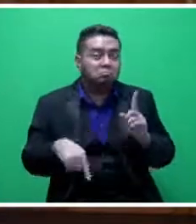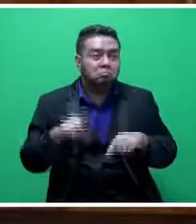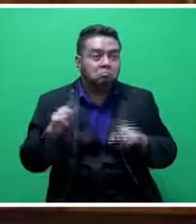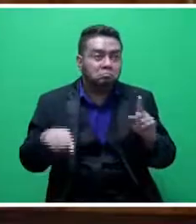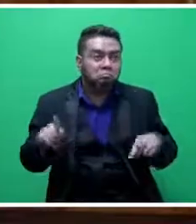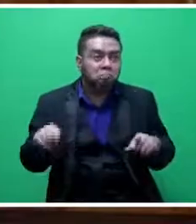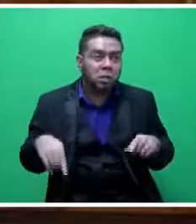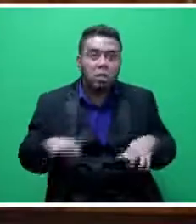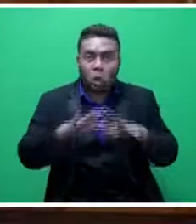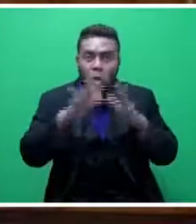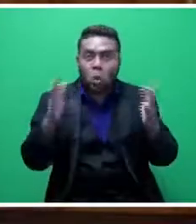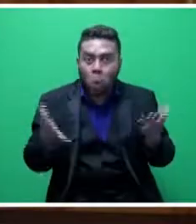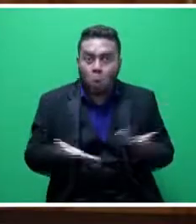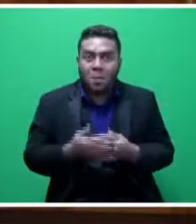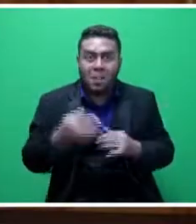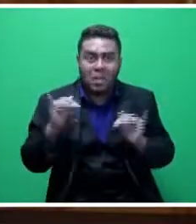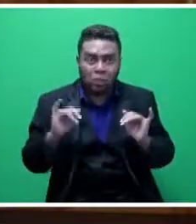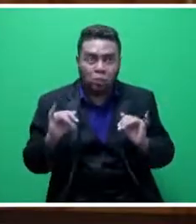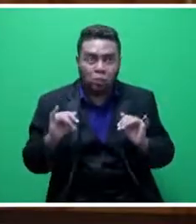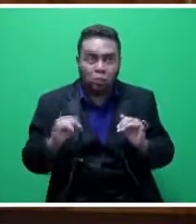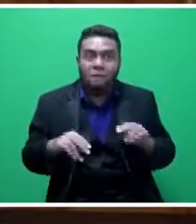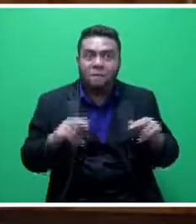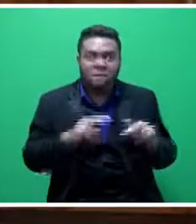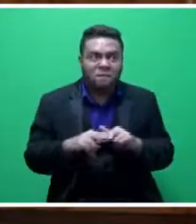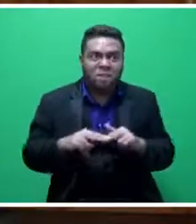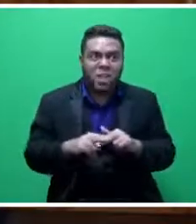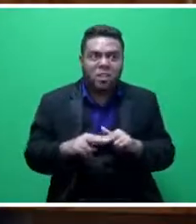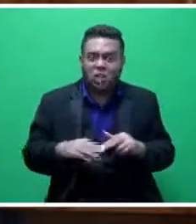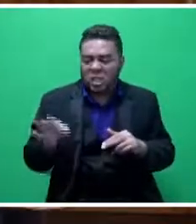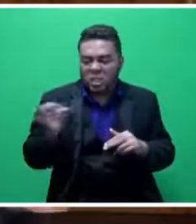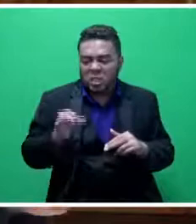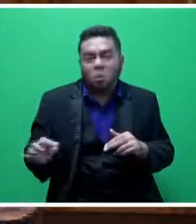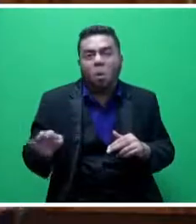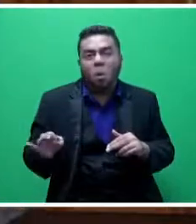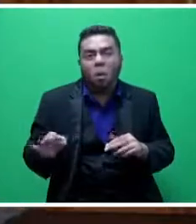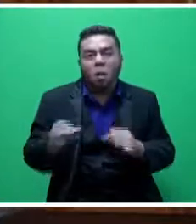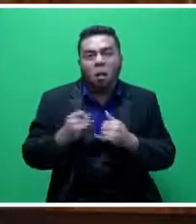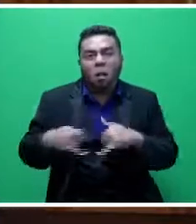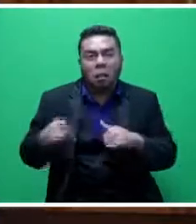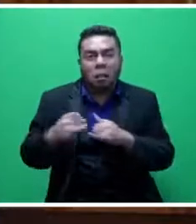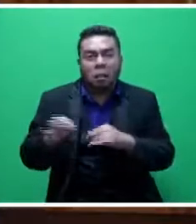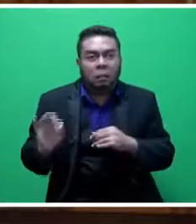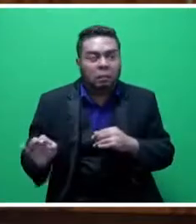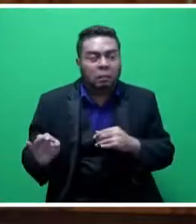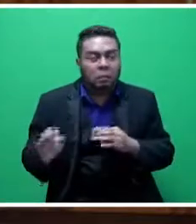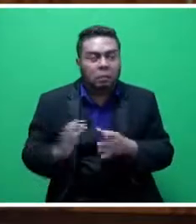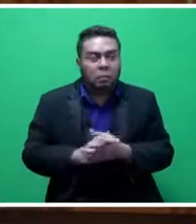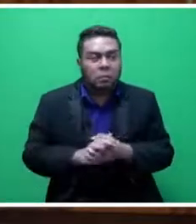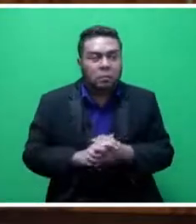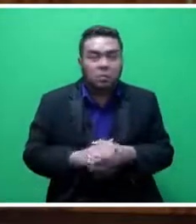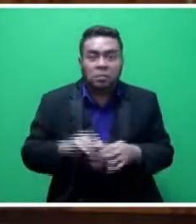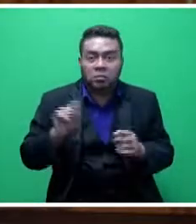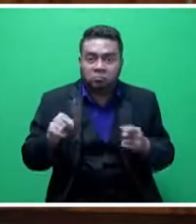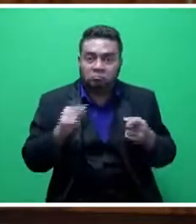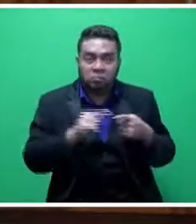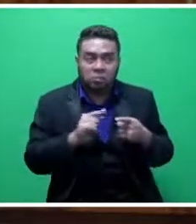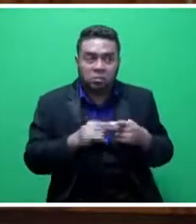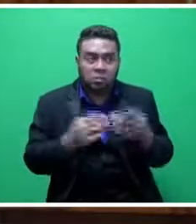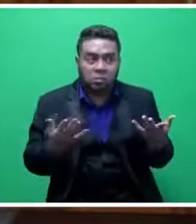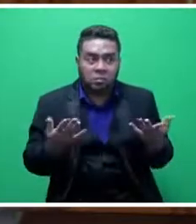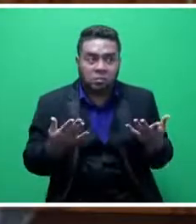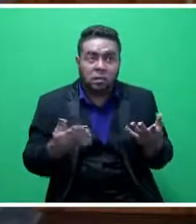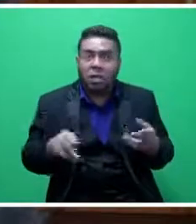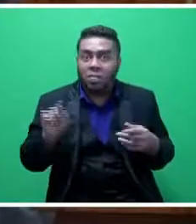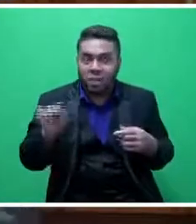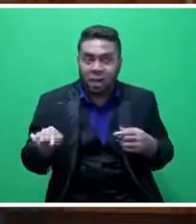global issue. Fiji is actually a small fry in all of this. And at this point in time, the point of difference